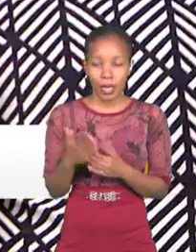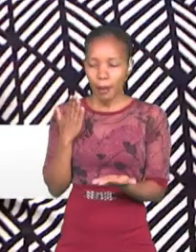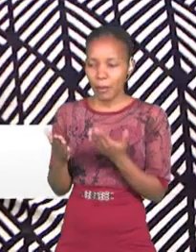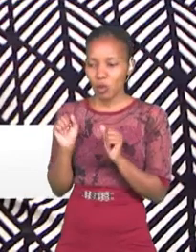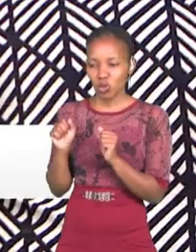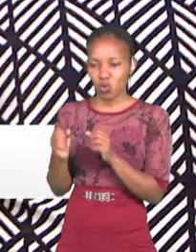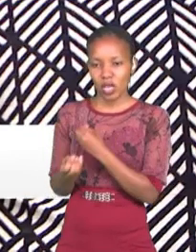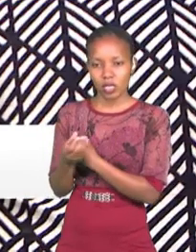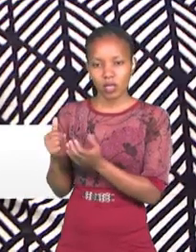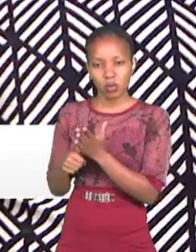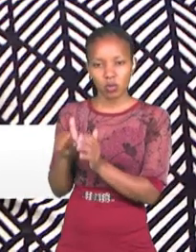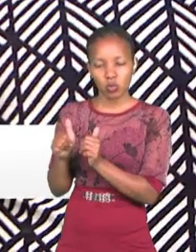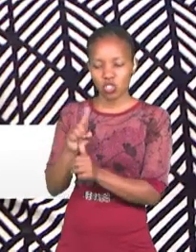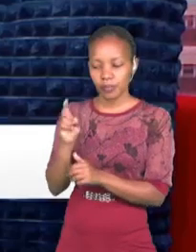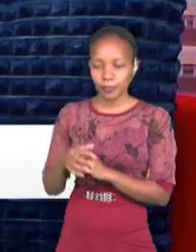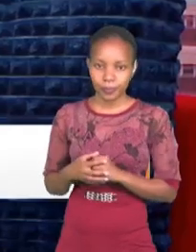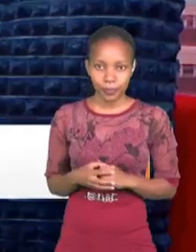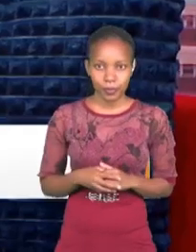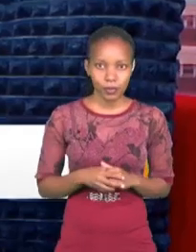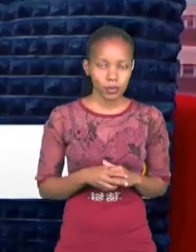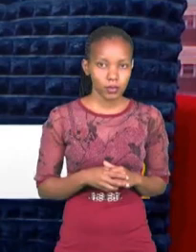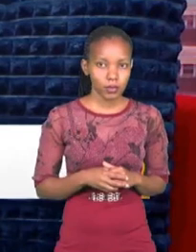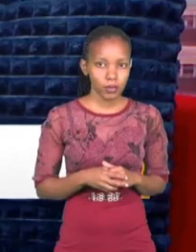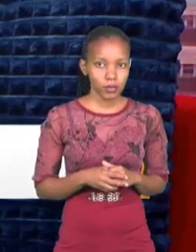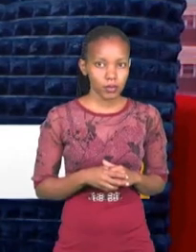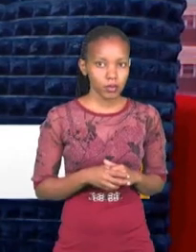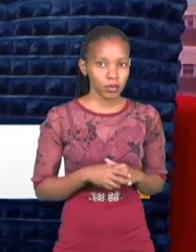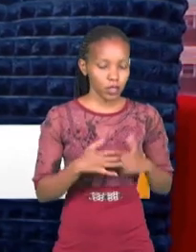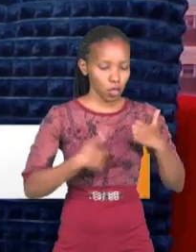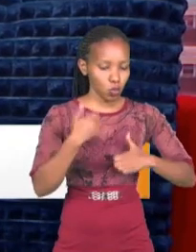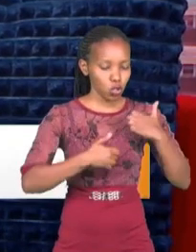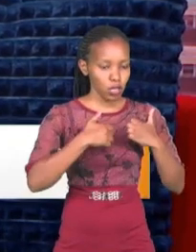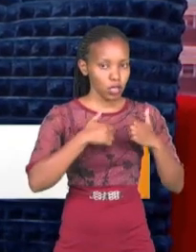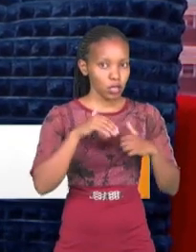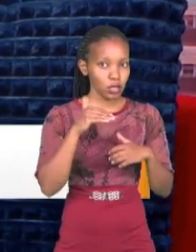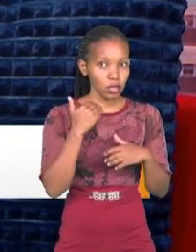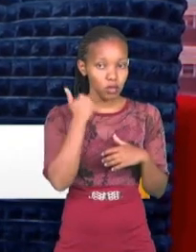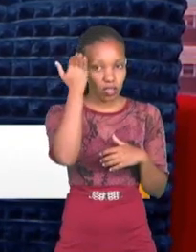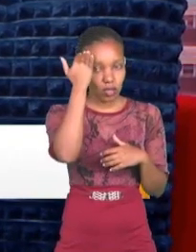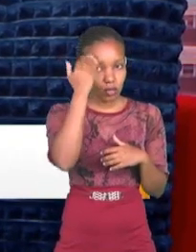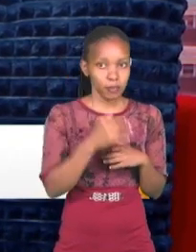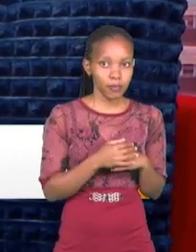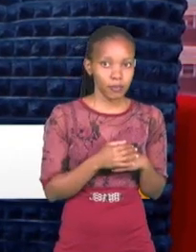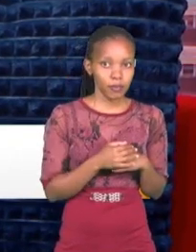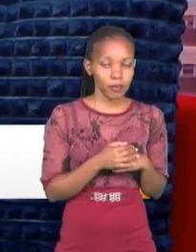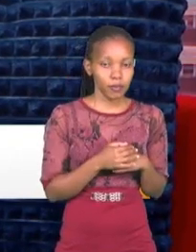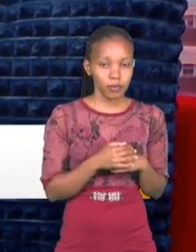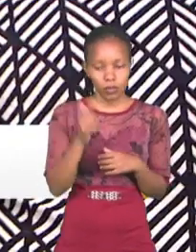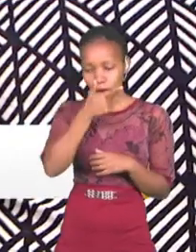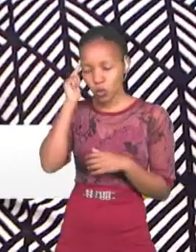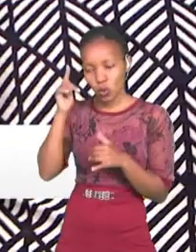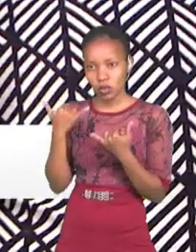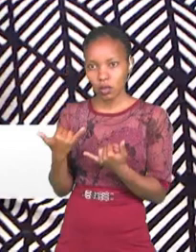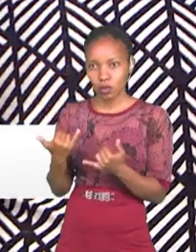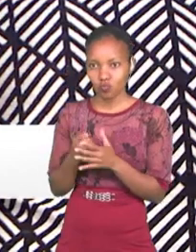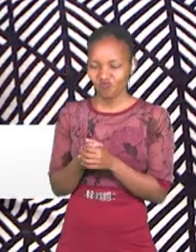of problems do they have? Like emotional stress. Okay. Emotional stress is more in these children. Because now,